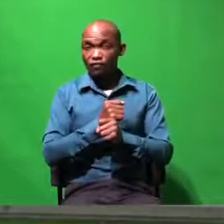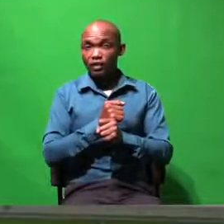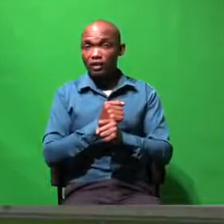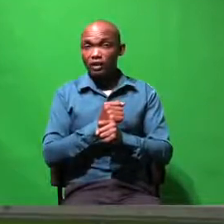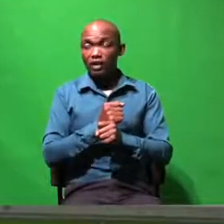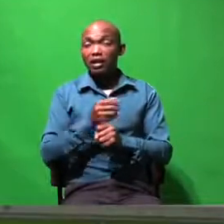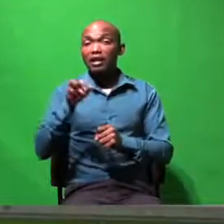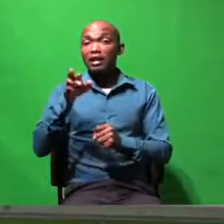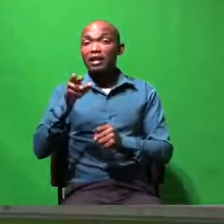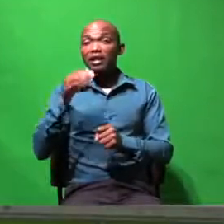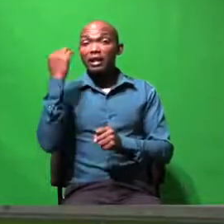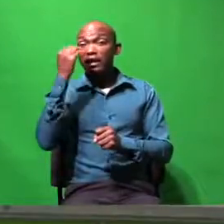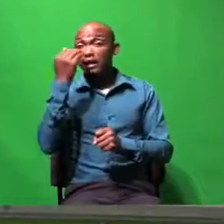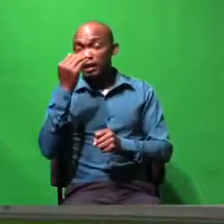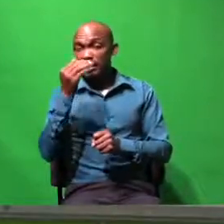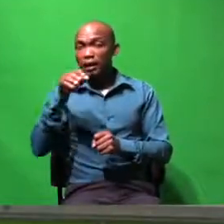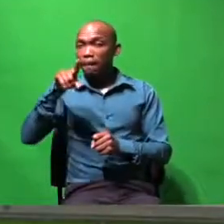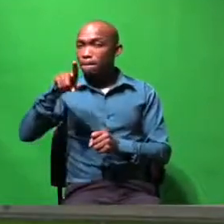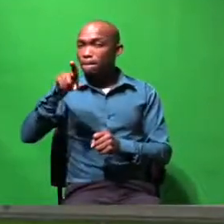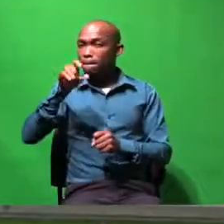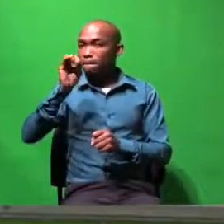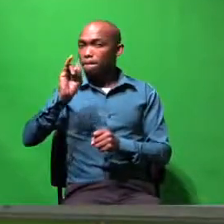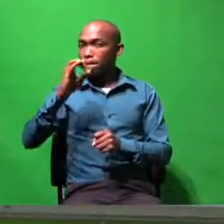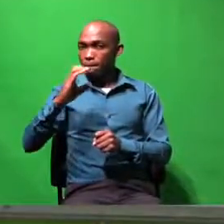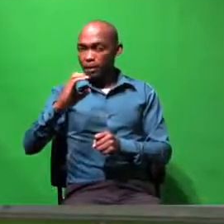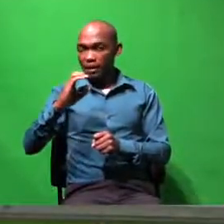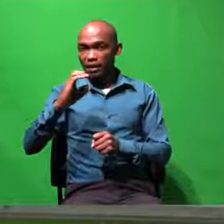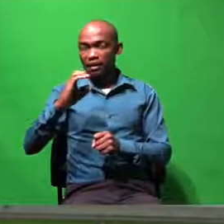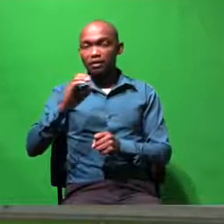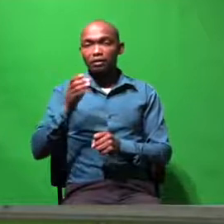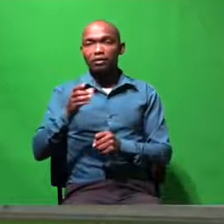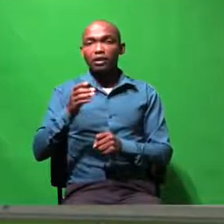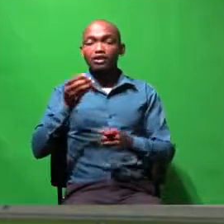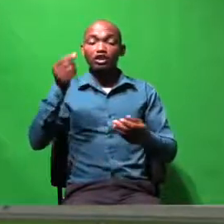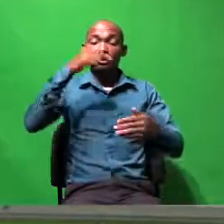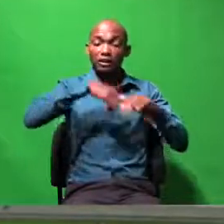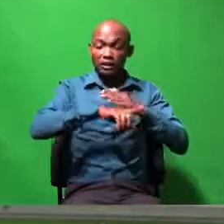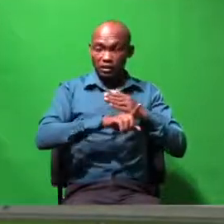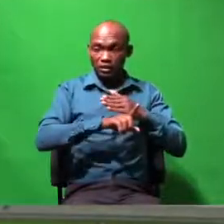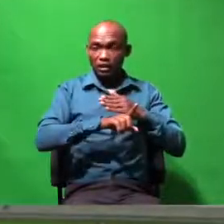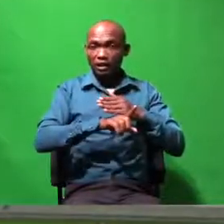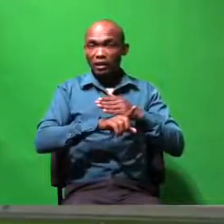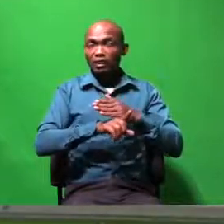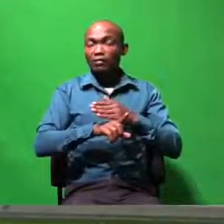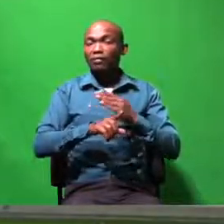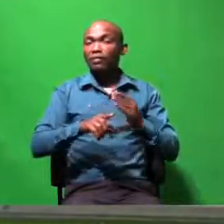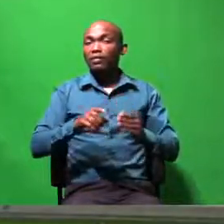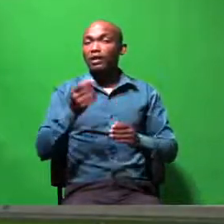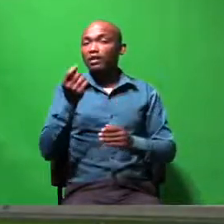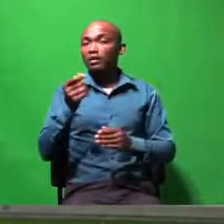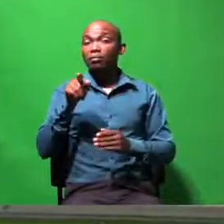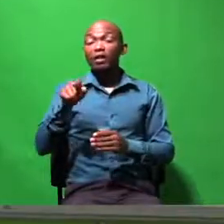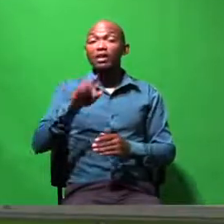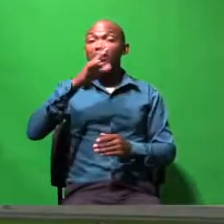red pigment as possessed in a red blood cell. So this fluid